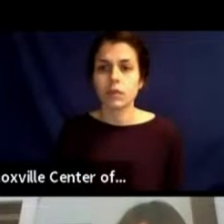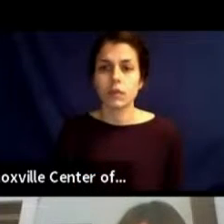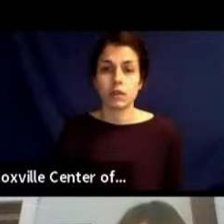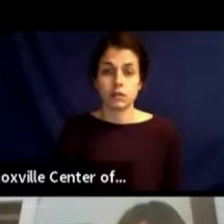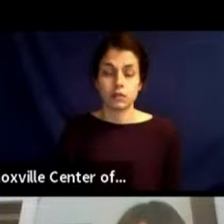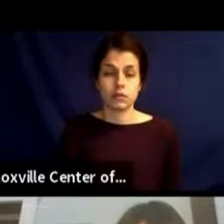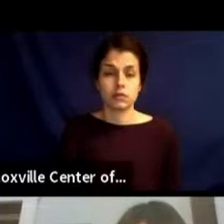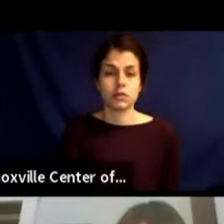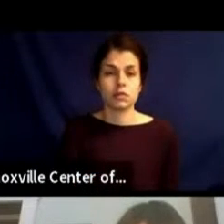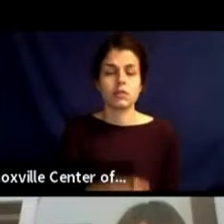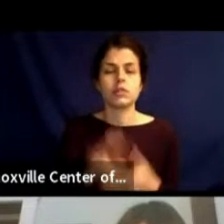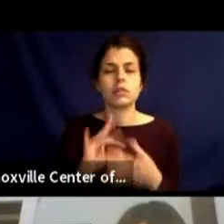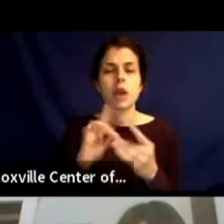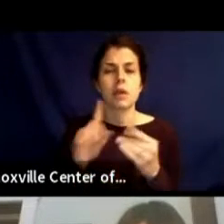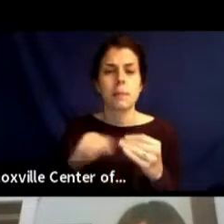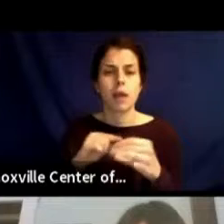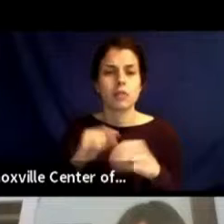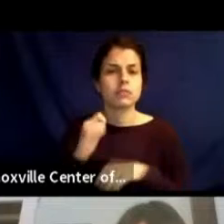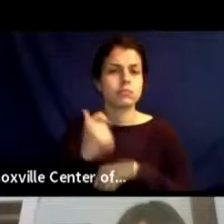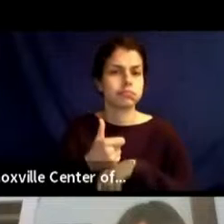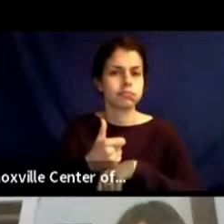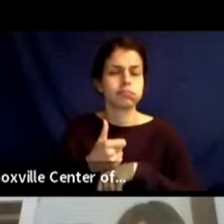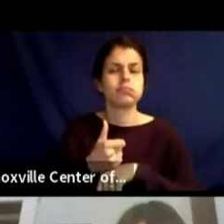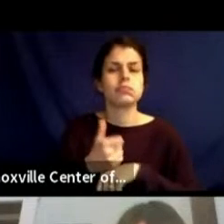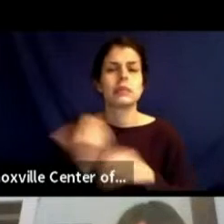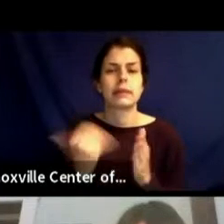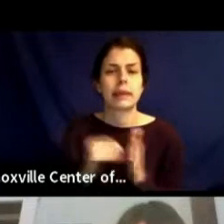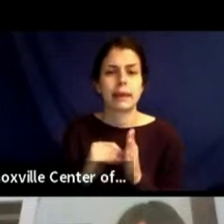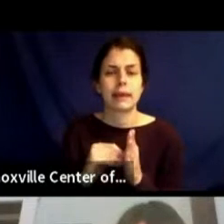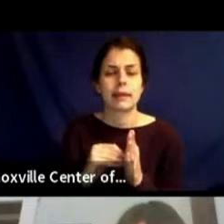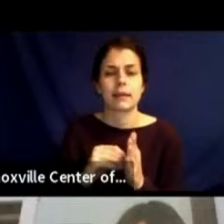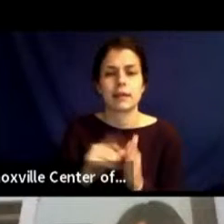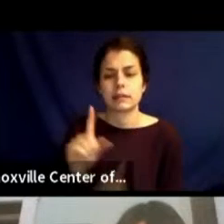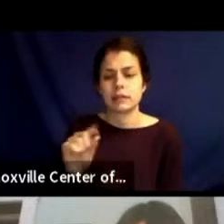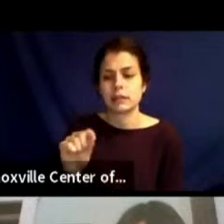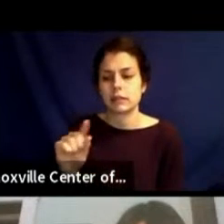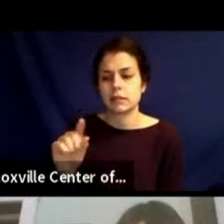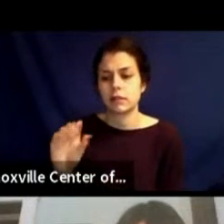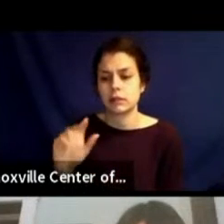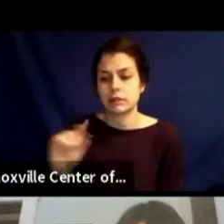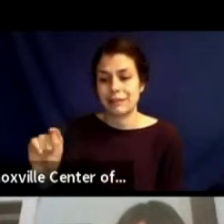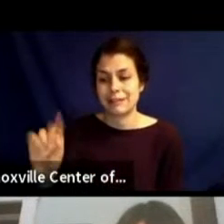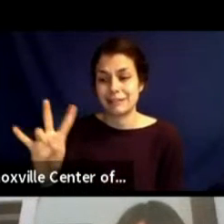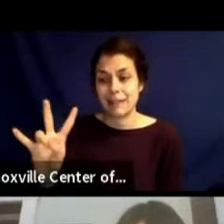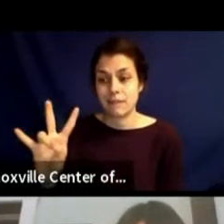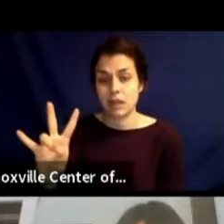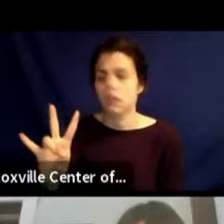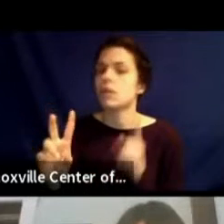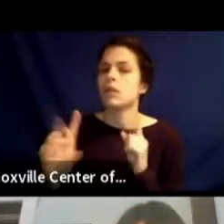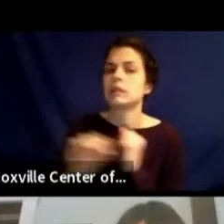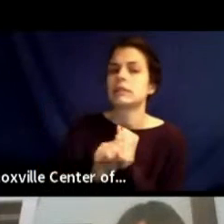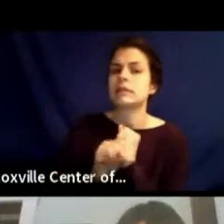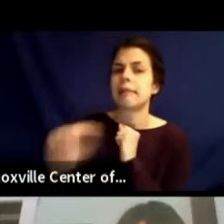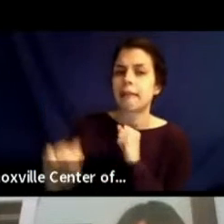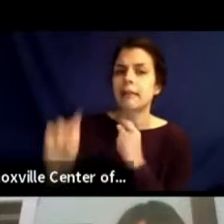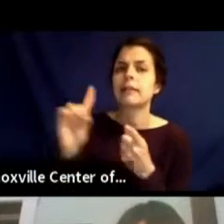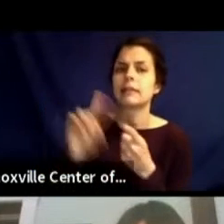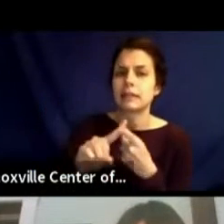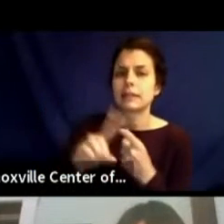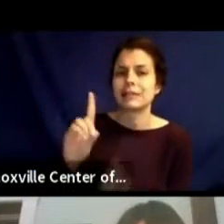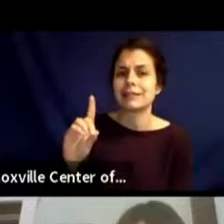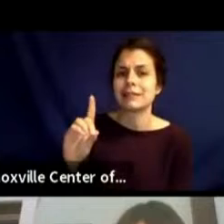reinstituting 2020-7. Until December 6th, extending it to December 6th. No,